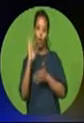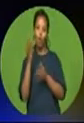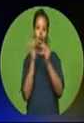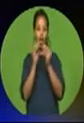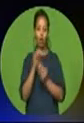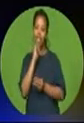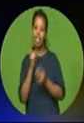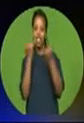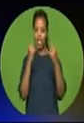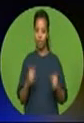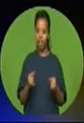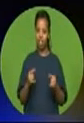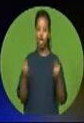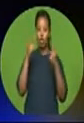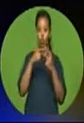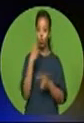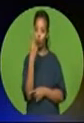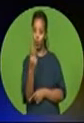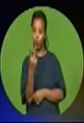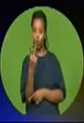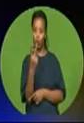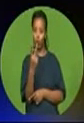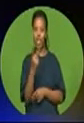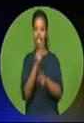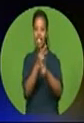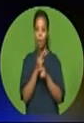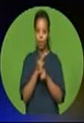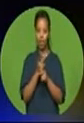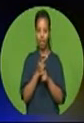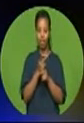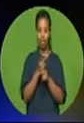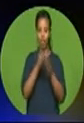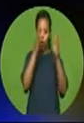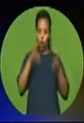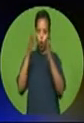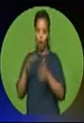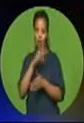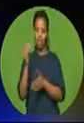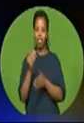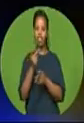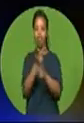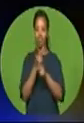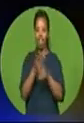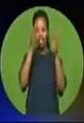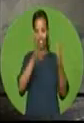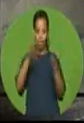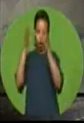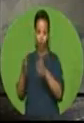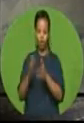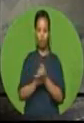account is divided into 2 debit column and 2 credit column.